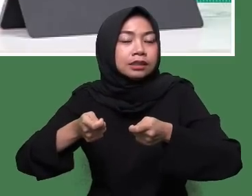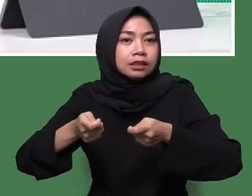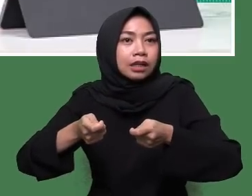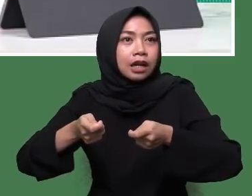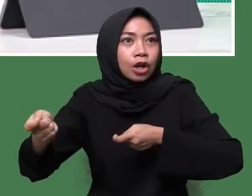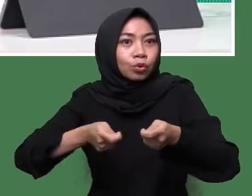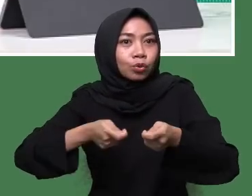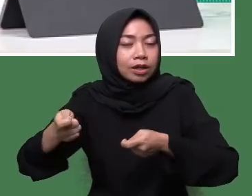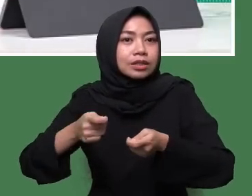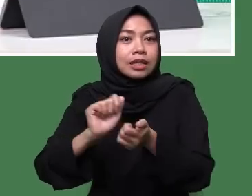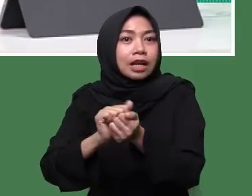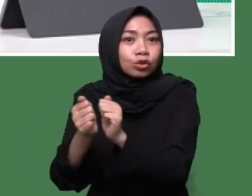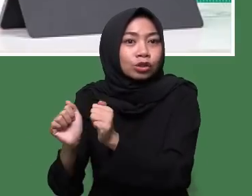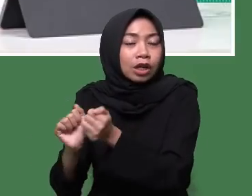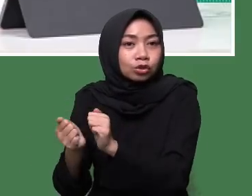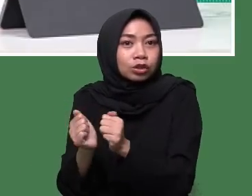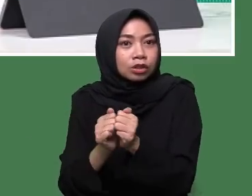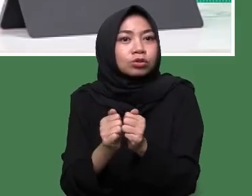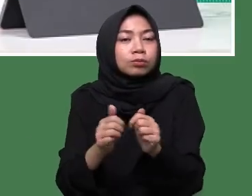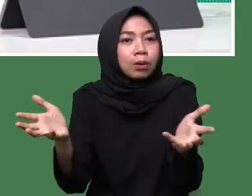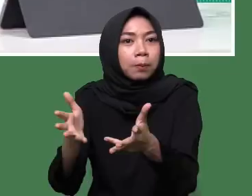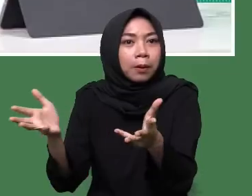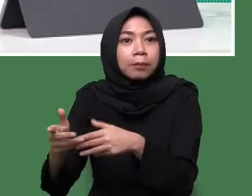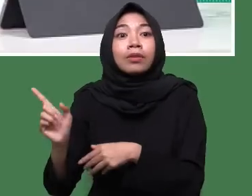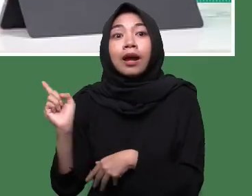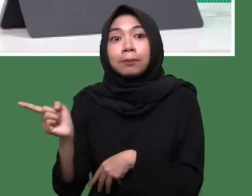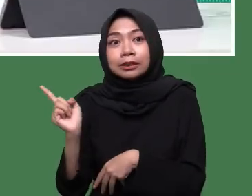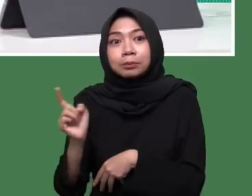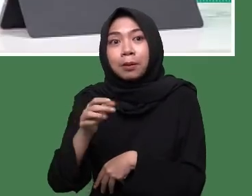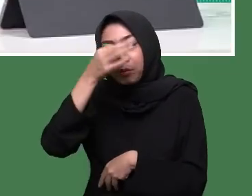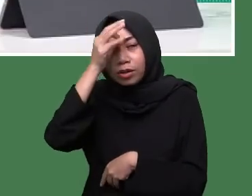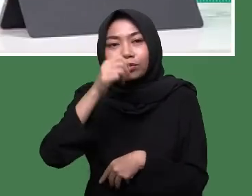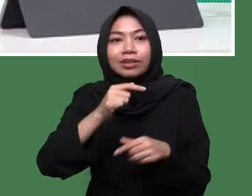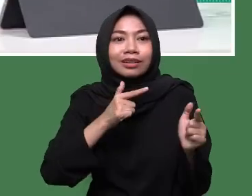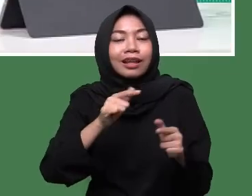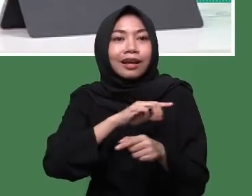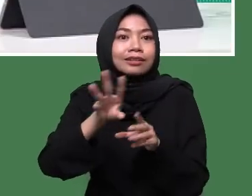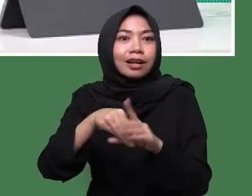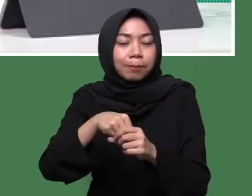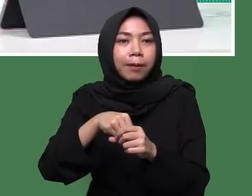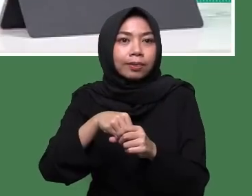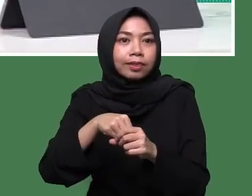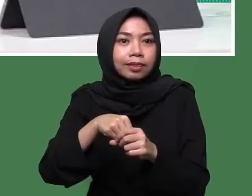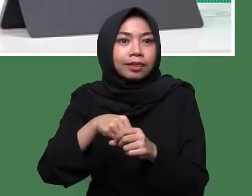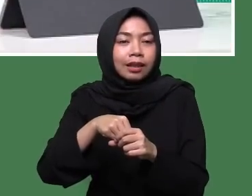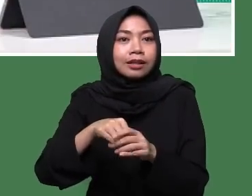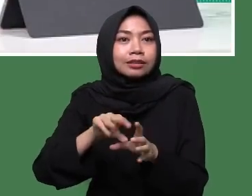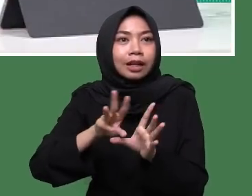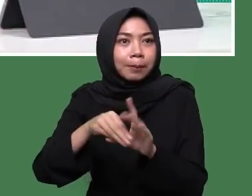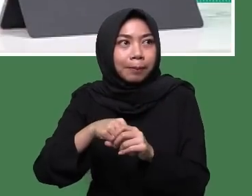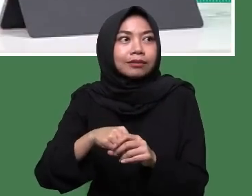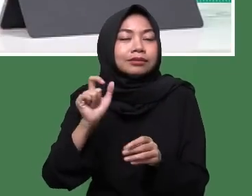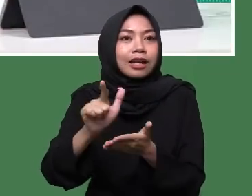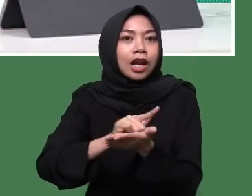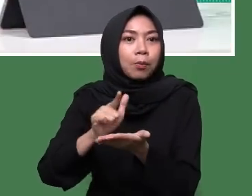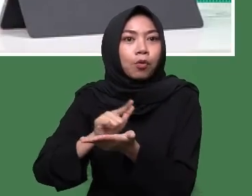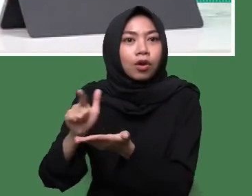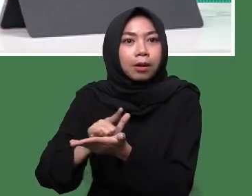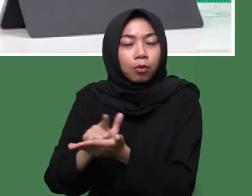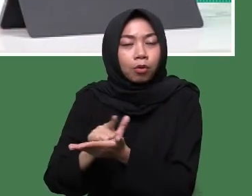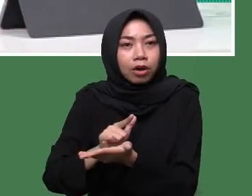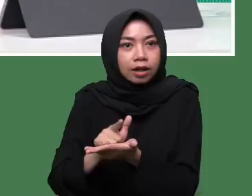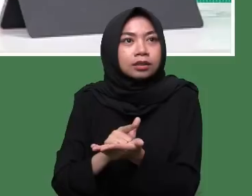case, because we use also army and police, therefore we have two types of reporting systems to make sure